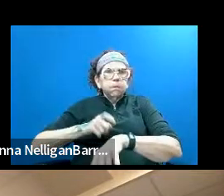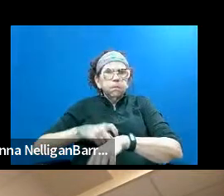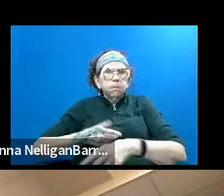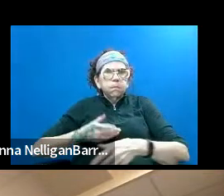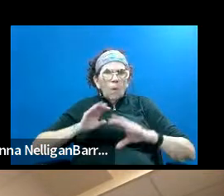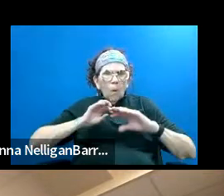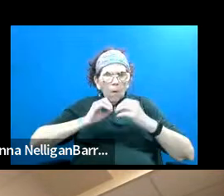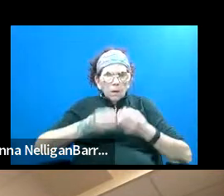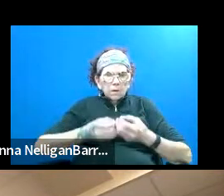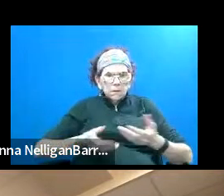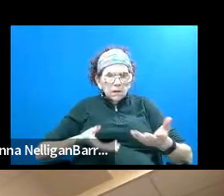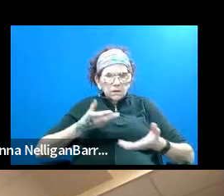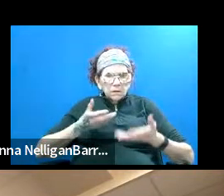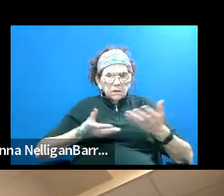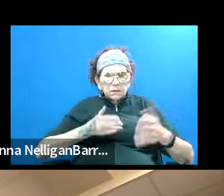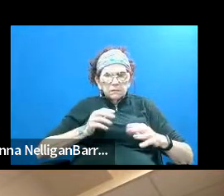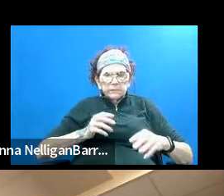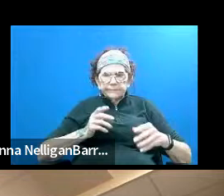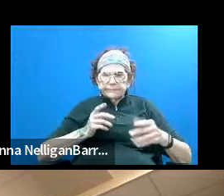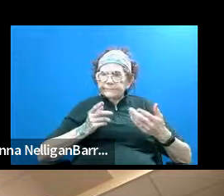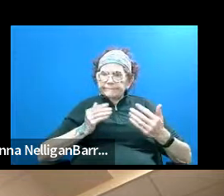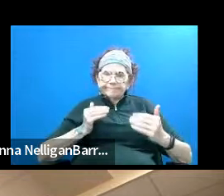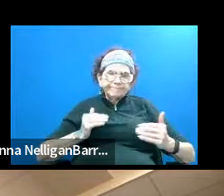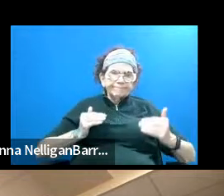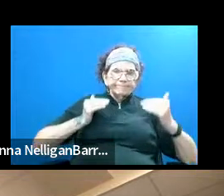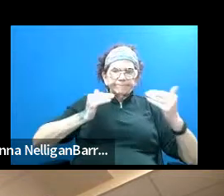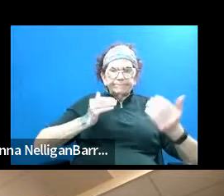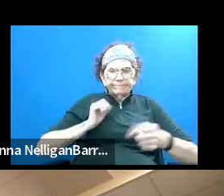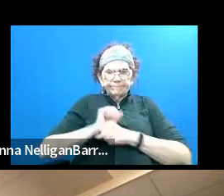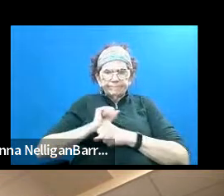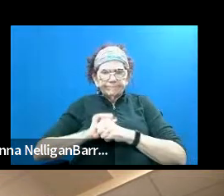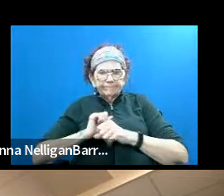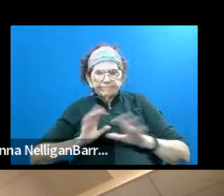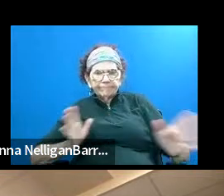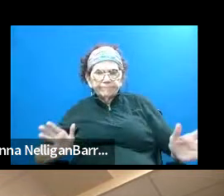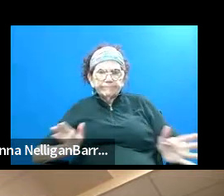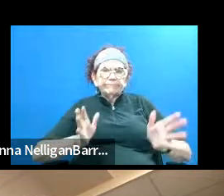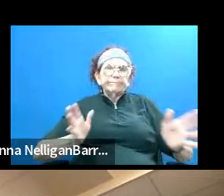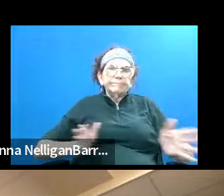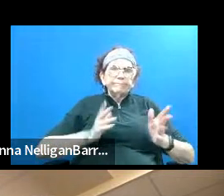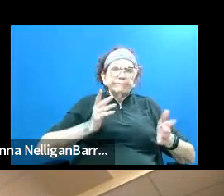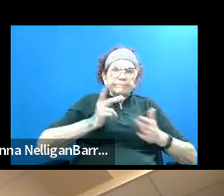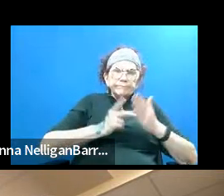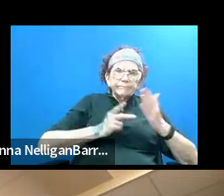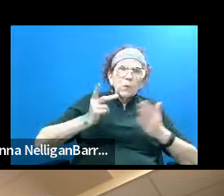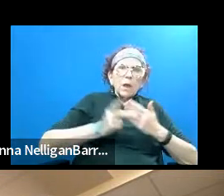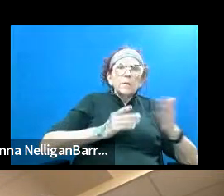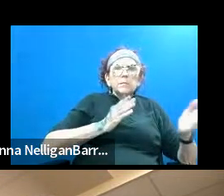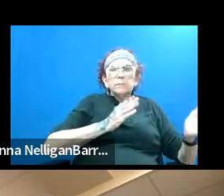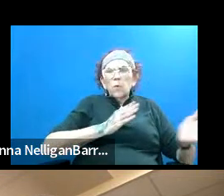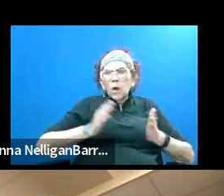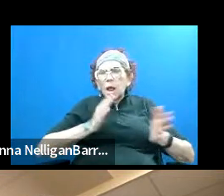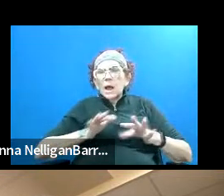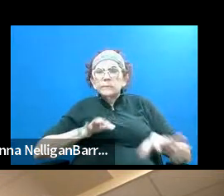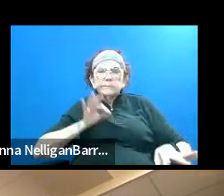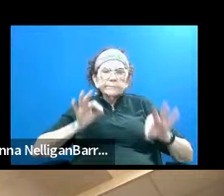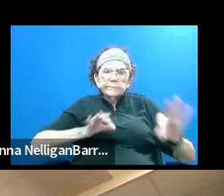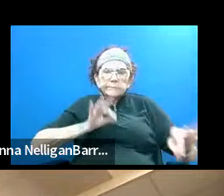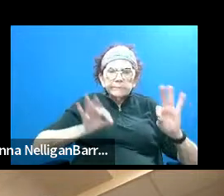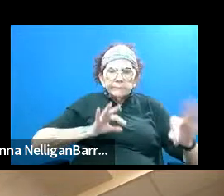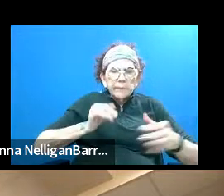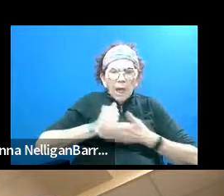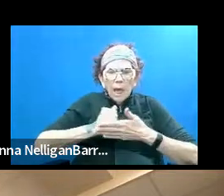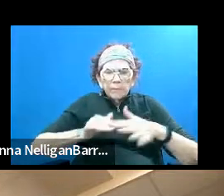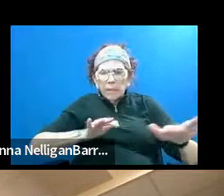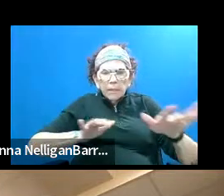piecemeal fashion have done some of the programming and organizing that we're talking about. So as an example, you know, the Washington Square